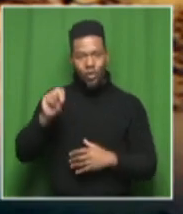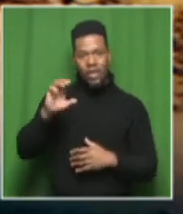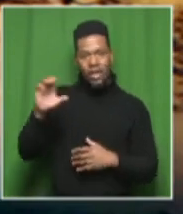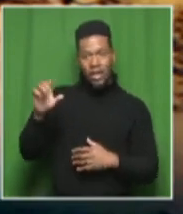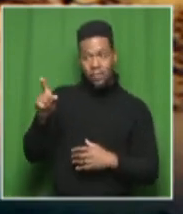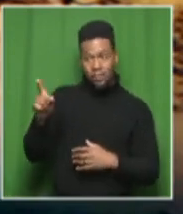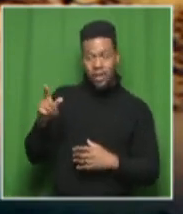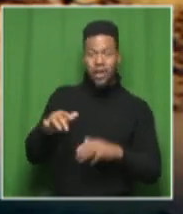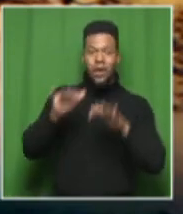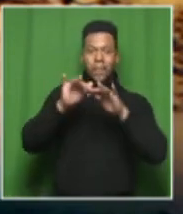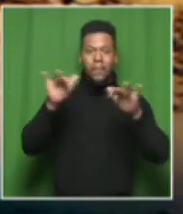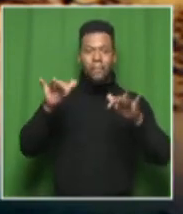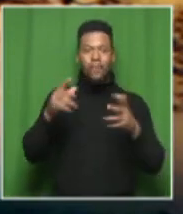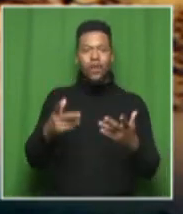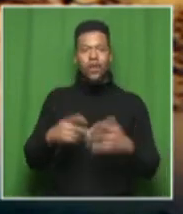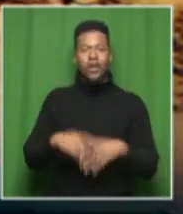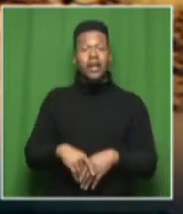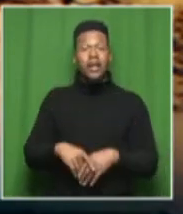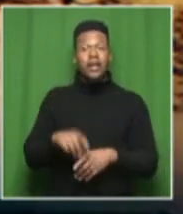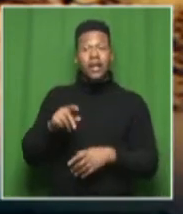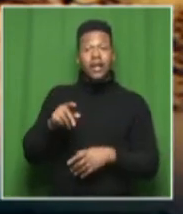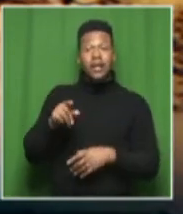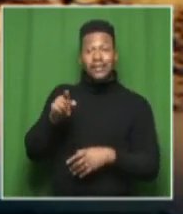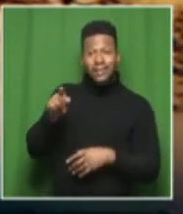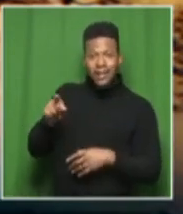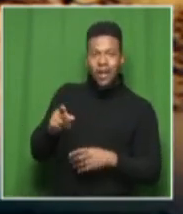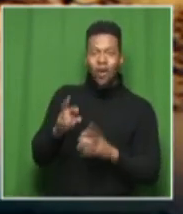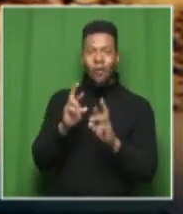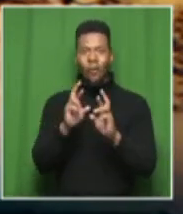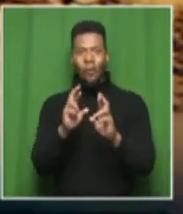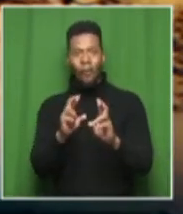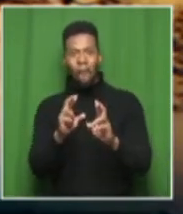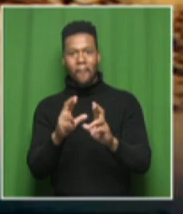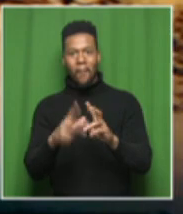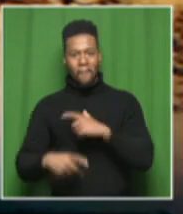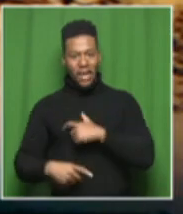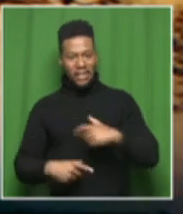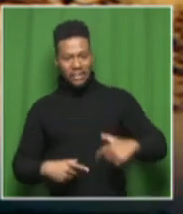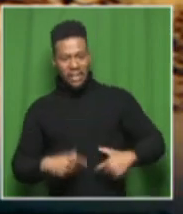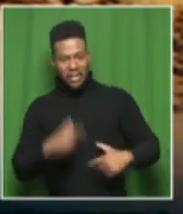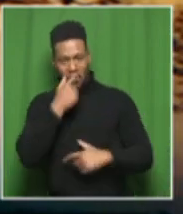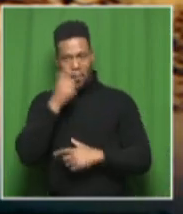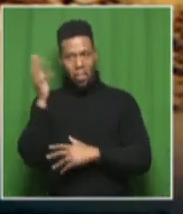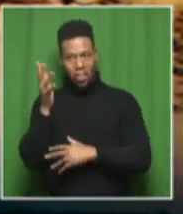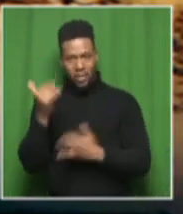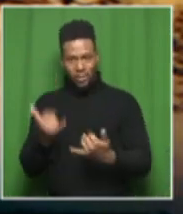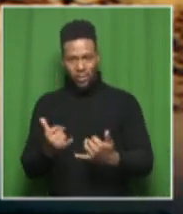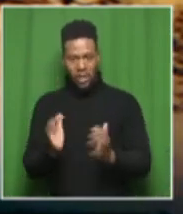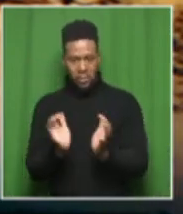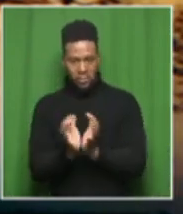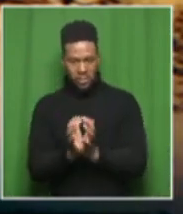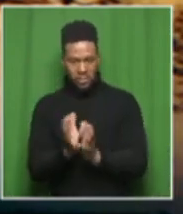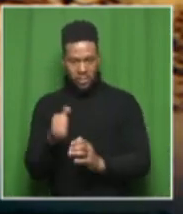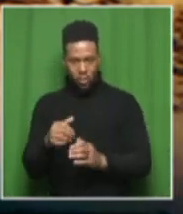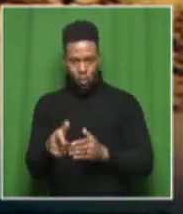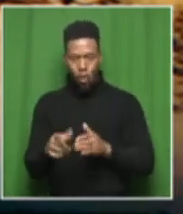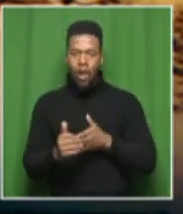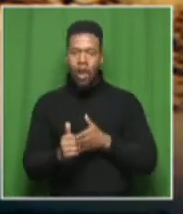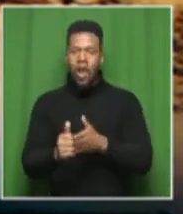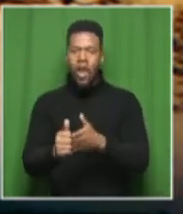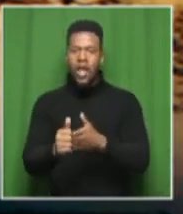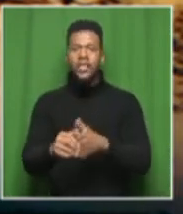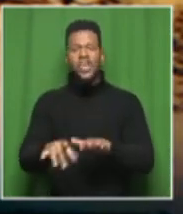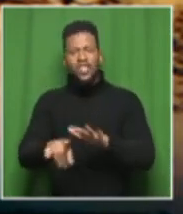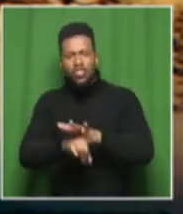residents of Kuruman are pinning their hopes on today's presidential imbizo. President Cyril Ramaphosa will lead a district development